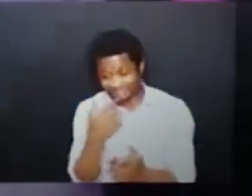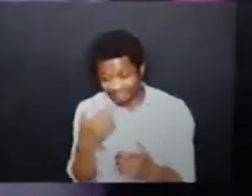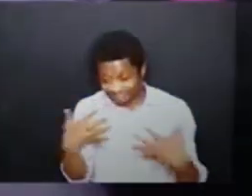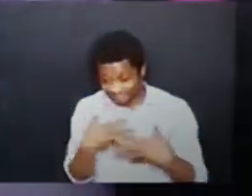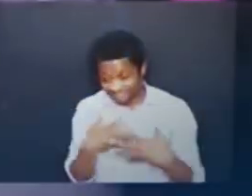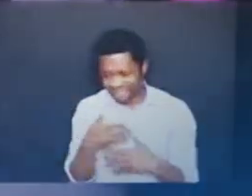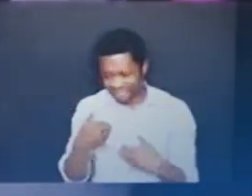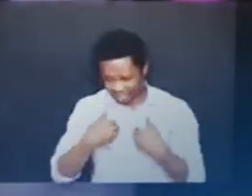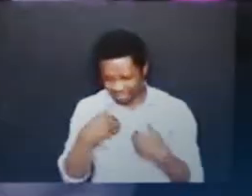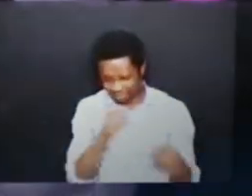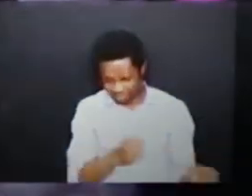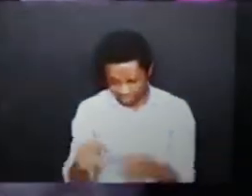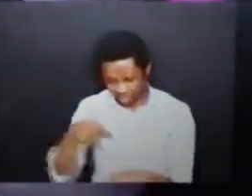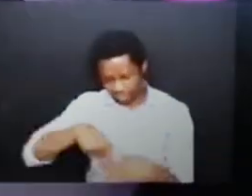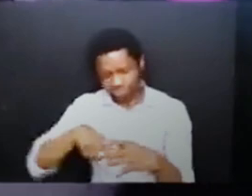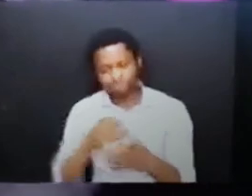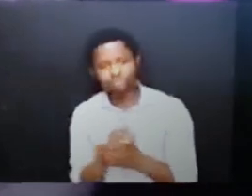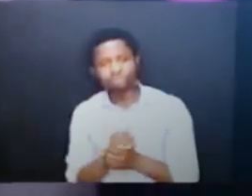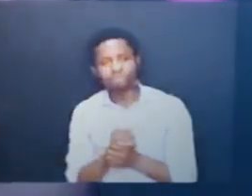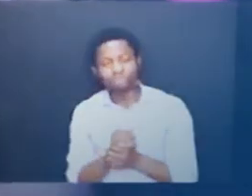fear that